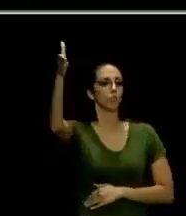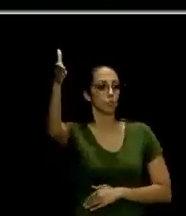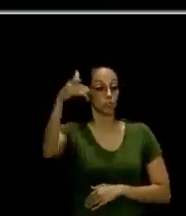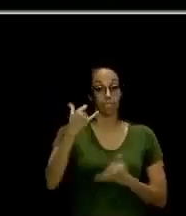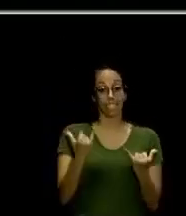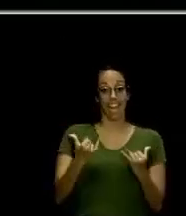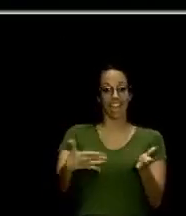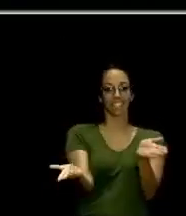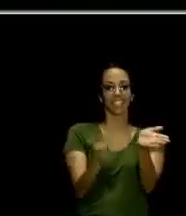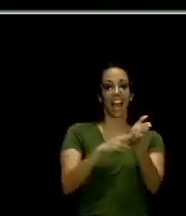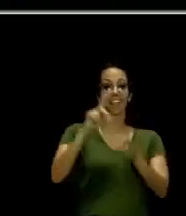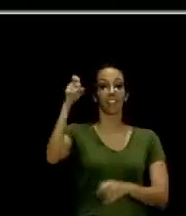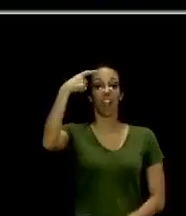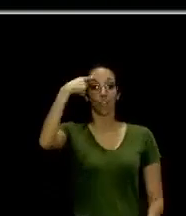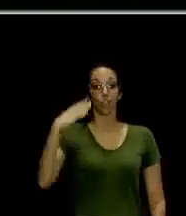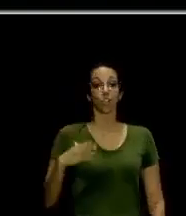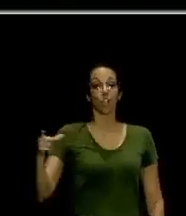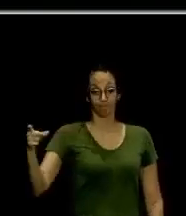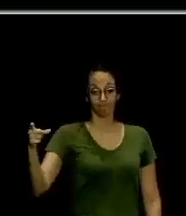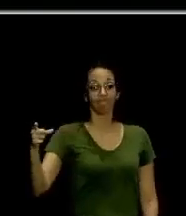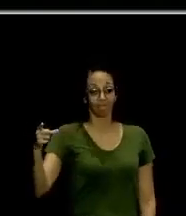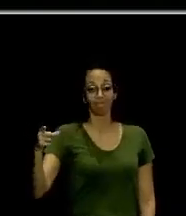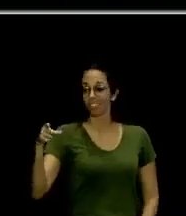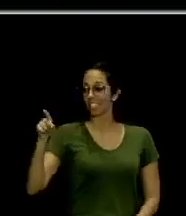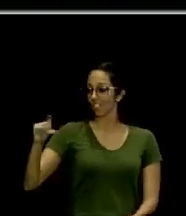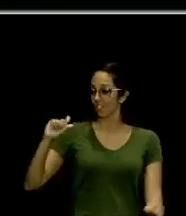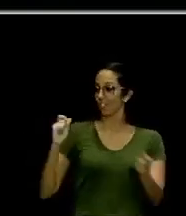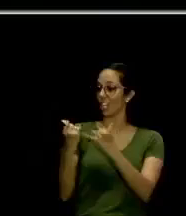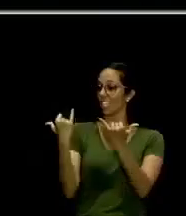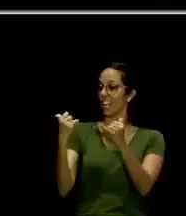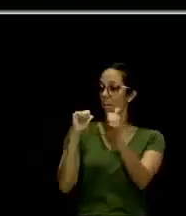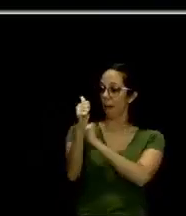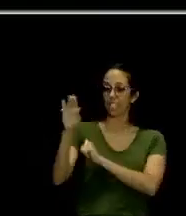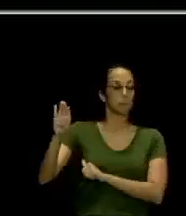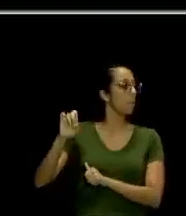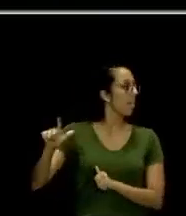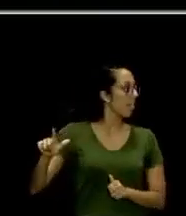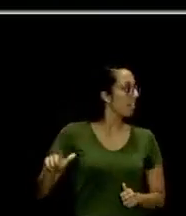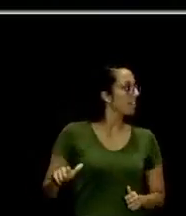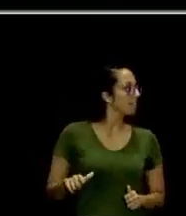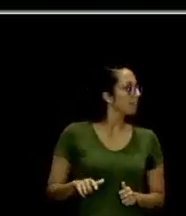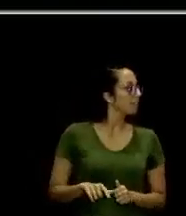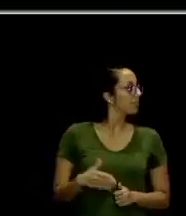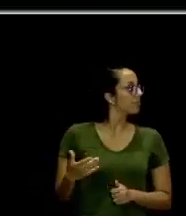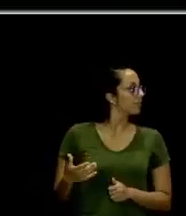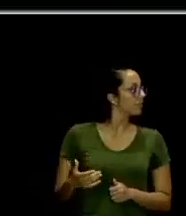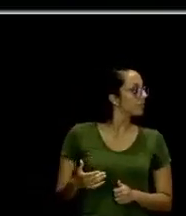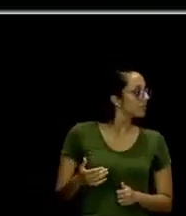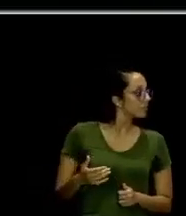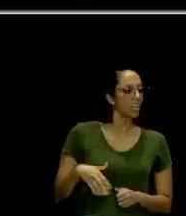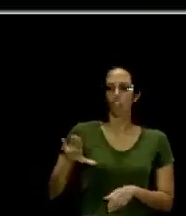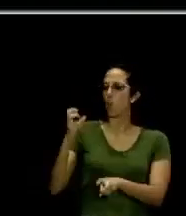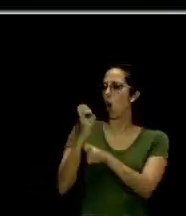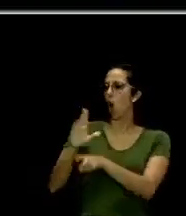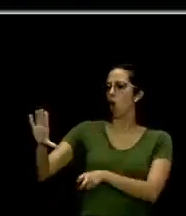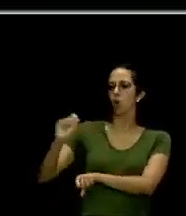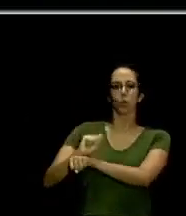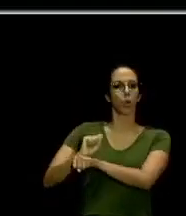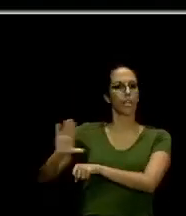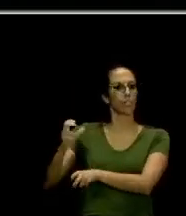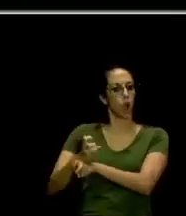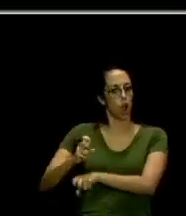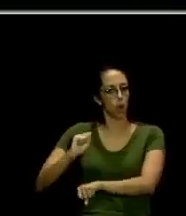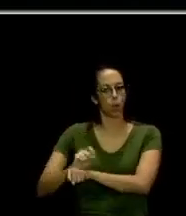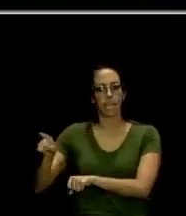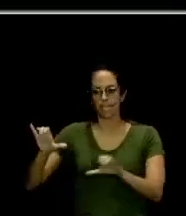governor that he advocated. So I really wanted to uplift the hard work that he did and just